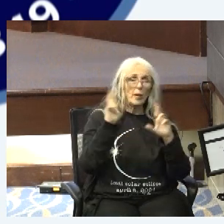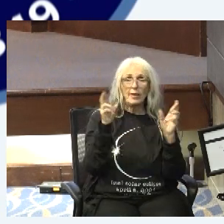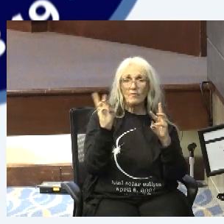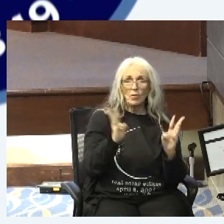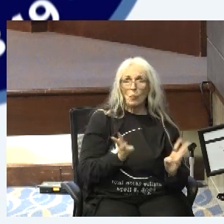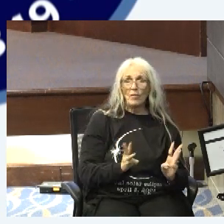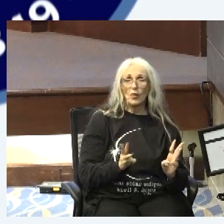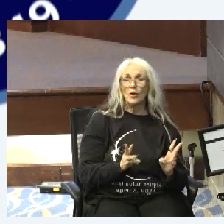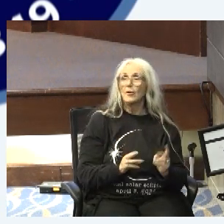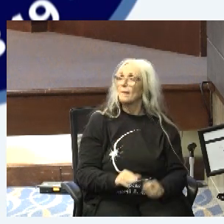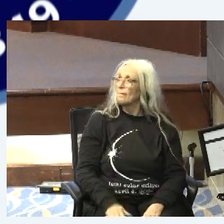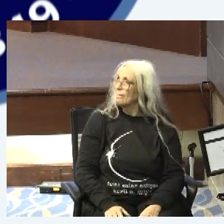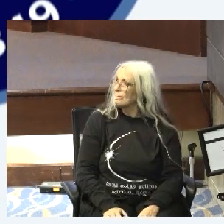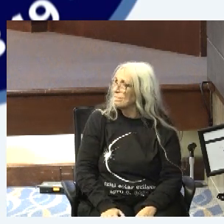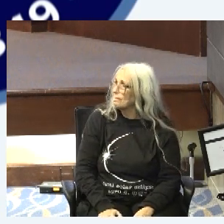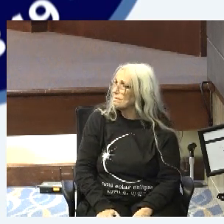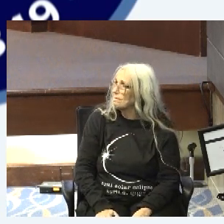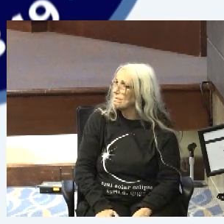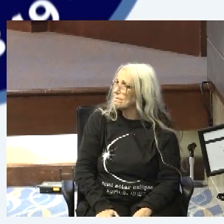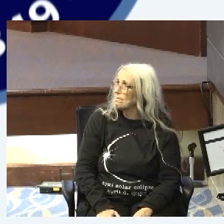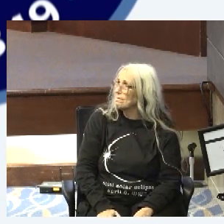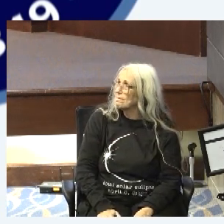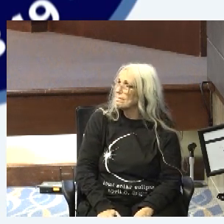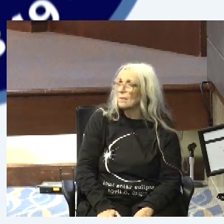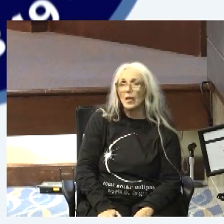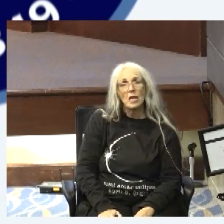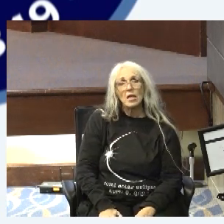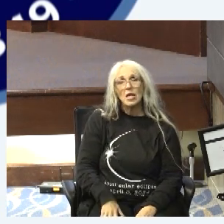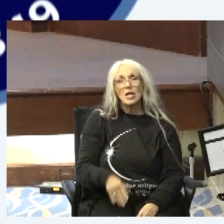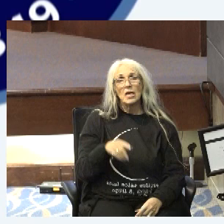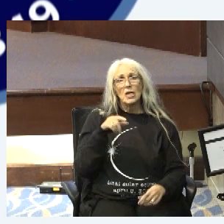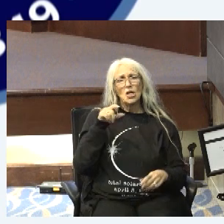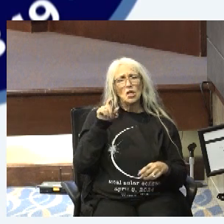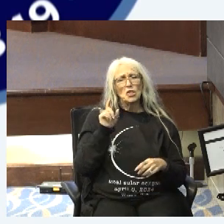bring. Jonathan, on that point, should